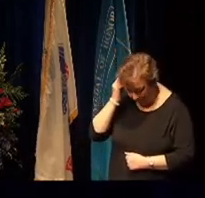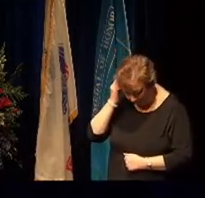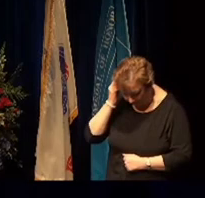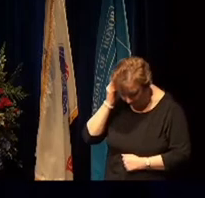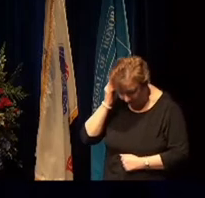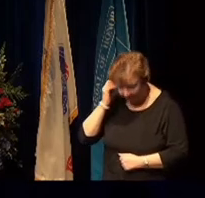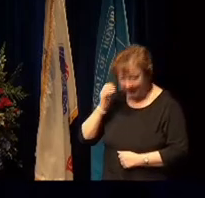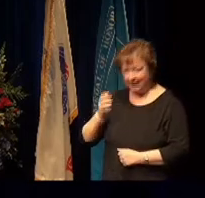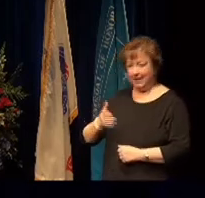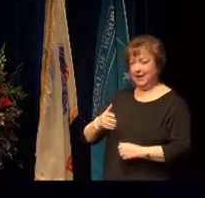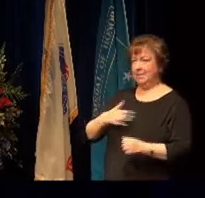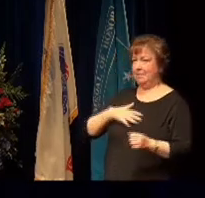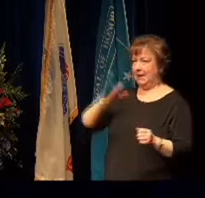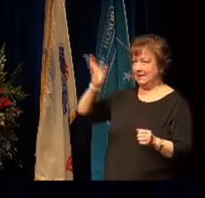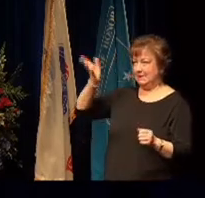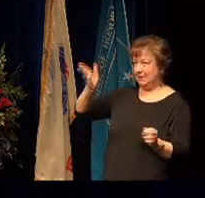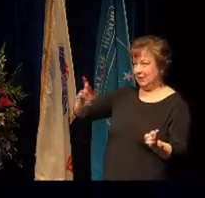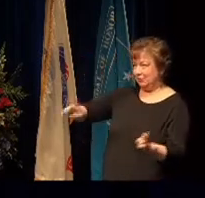Speech,